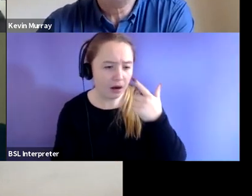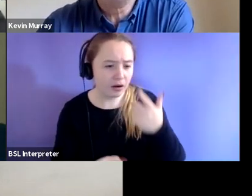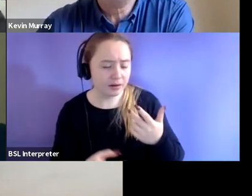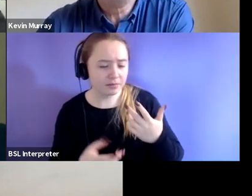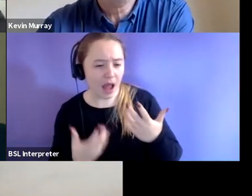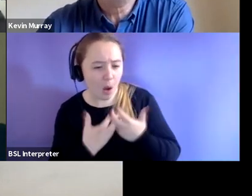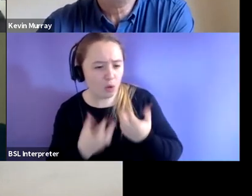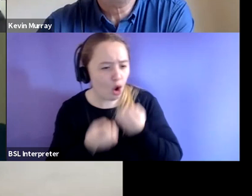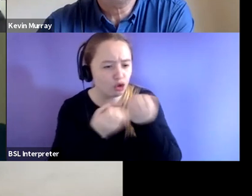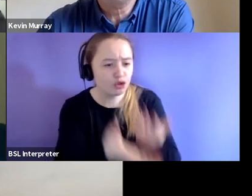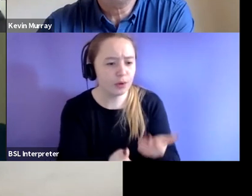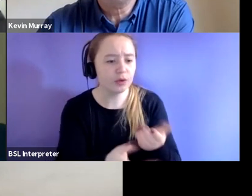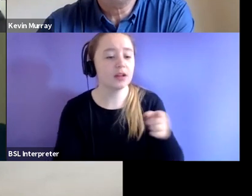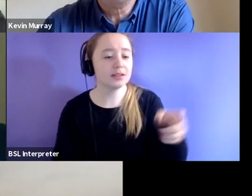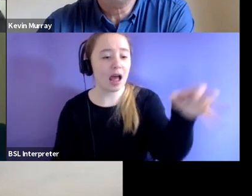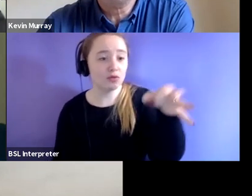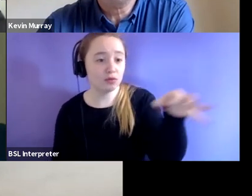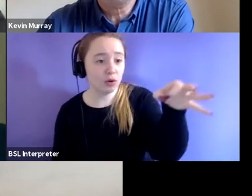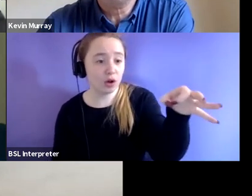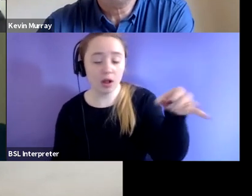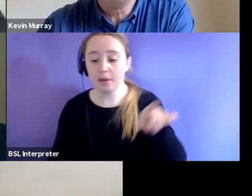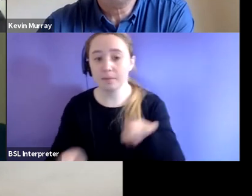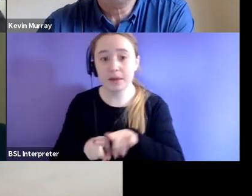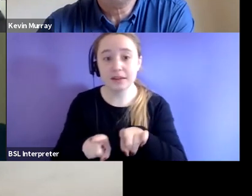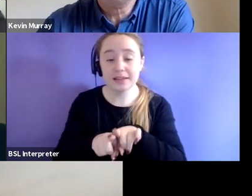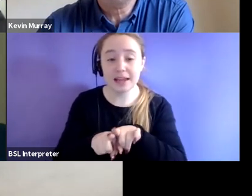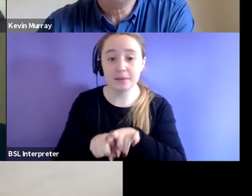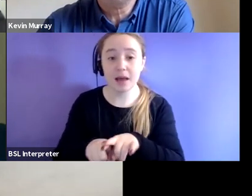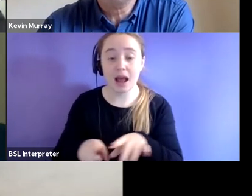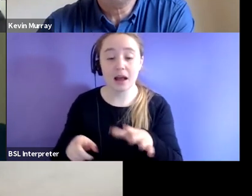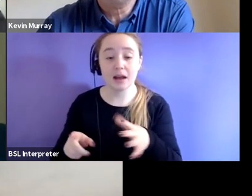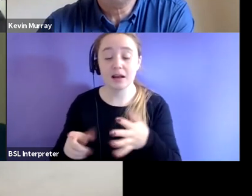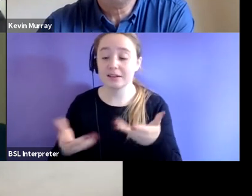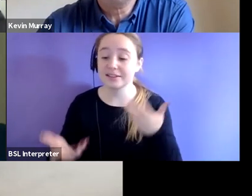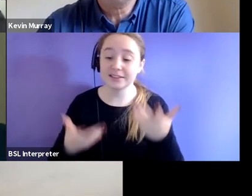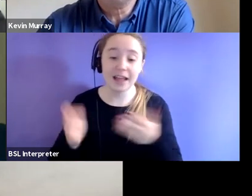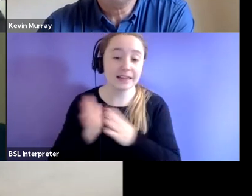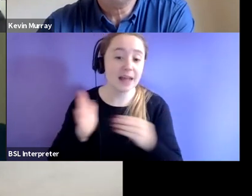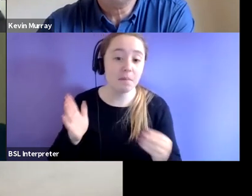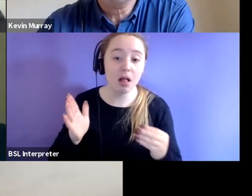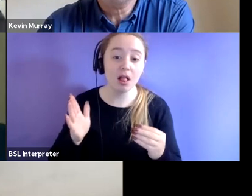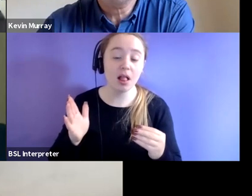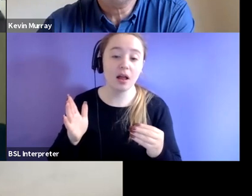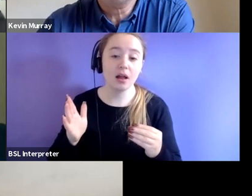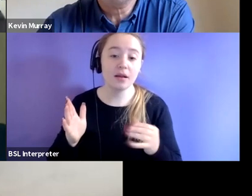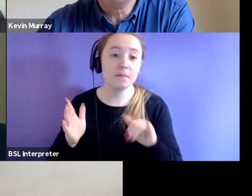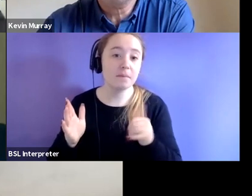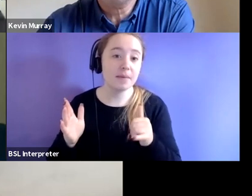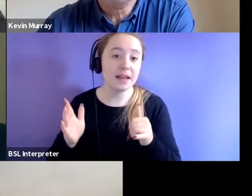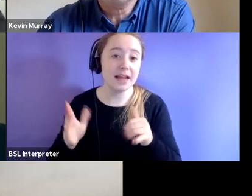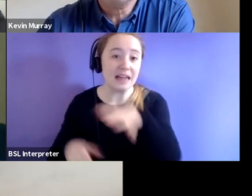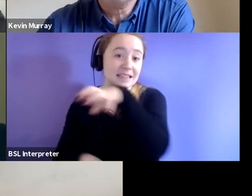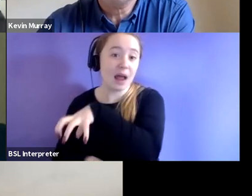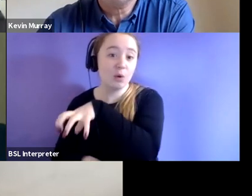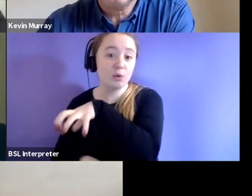be, because no, it will not be the same contribution as somebody living in on the edge of a small town in